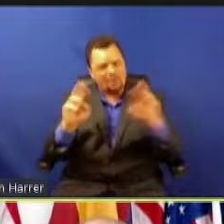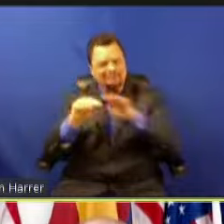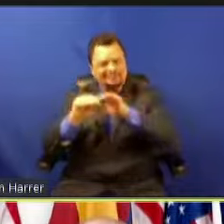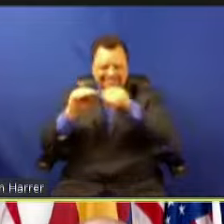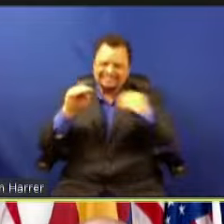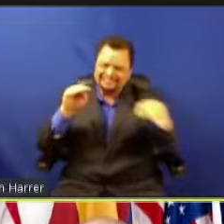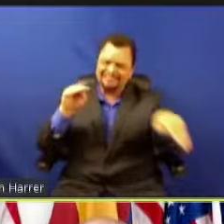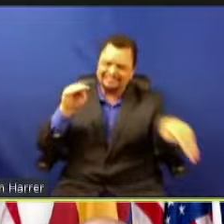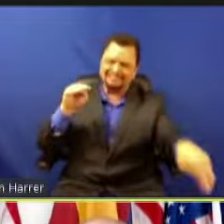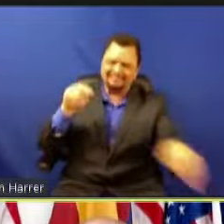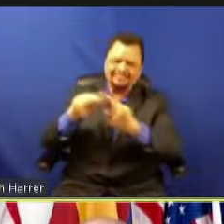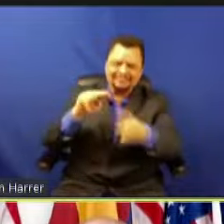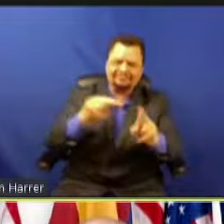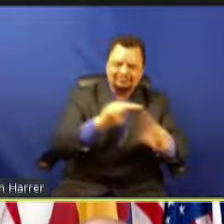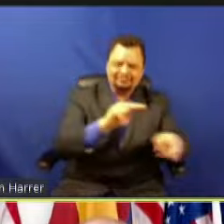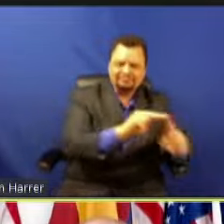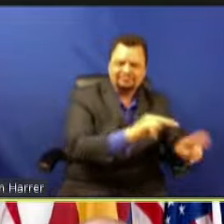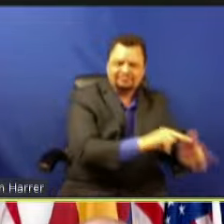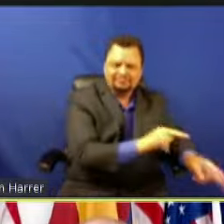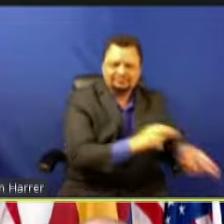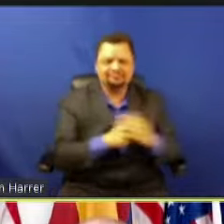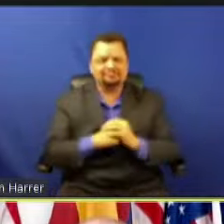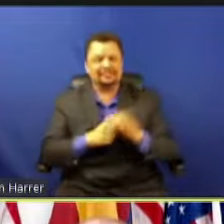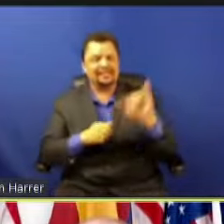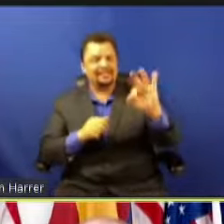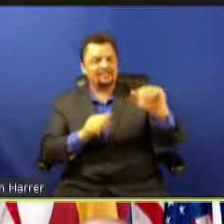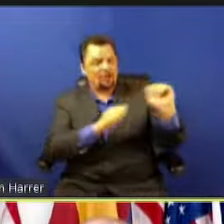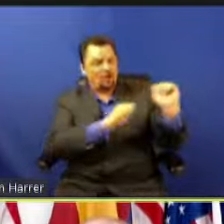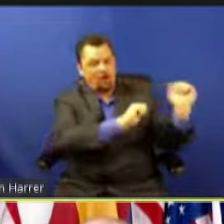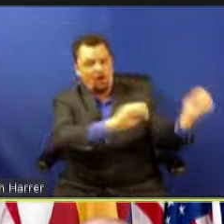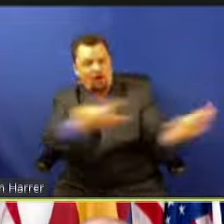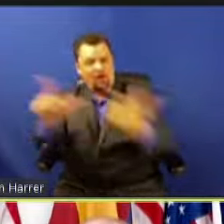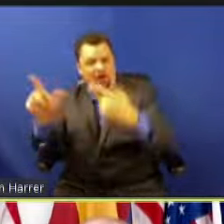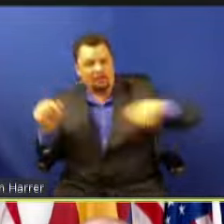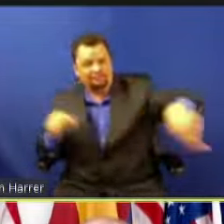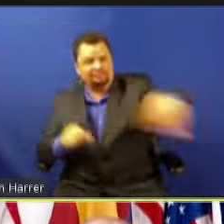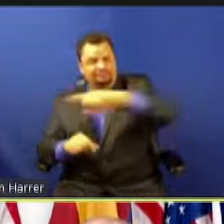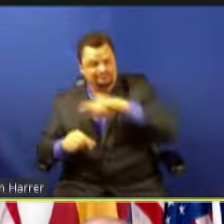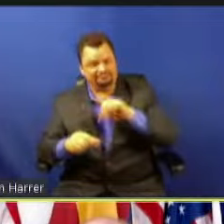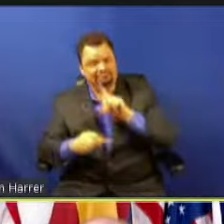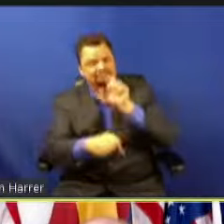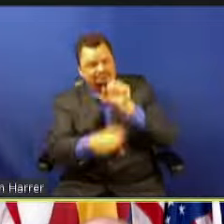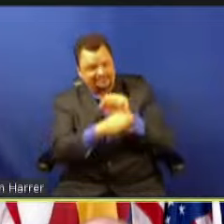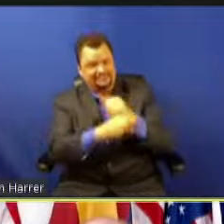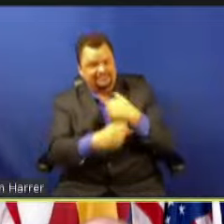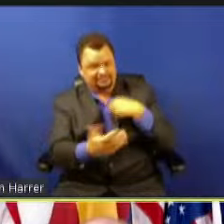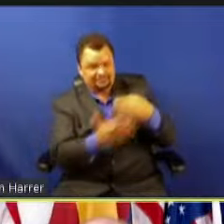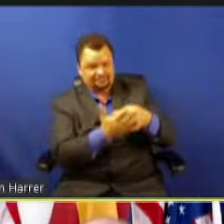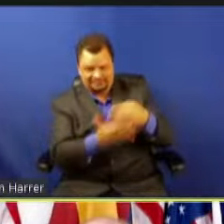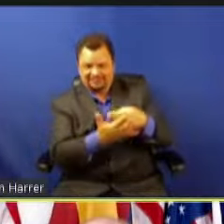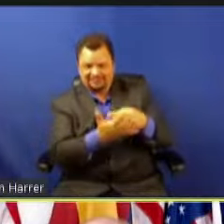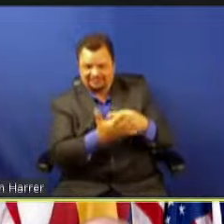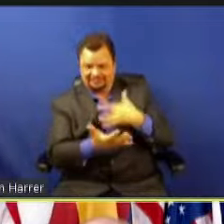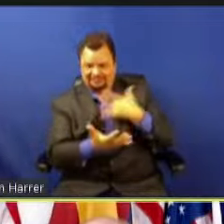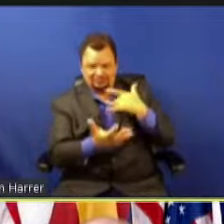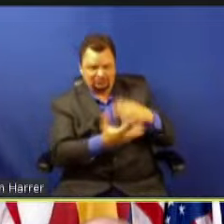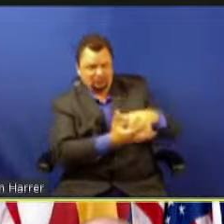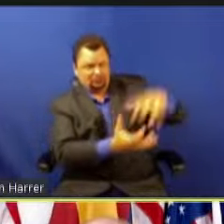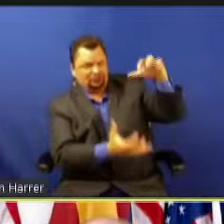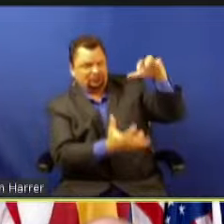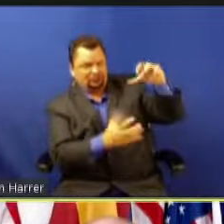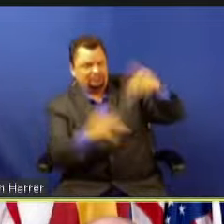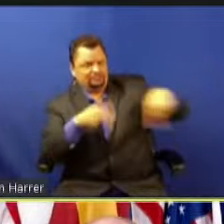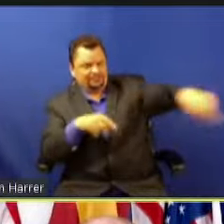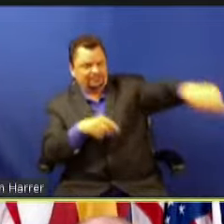all be wealthy now by the end of this pandemic. So we'll watch the data the next few days. We'll report out to you exactly what happens. There's still a high level of